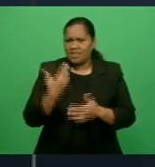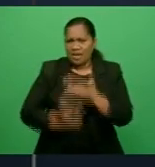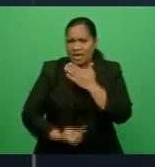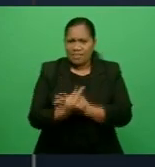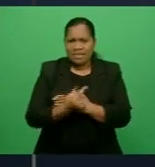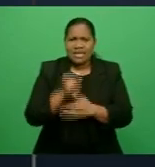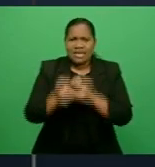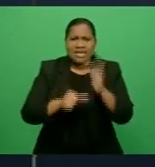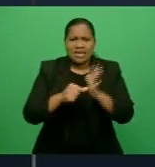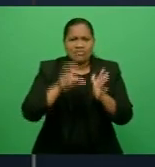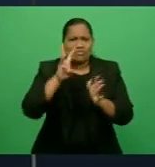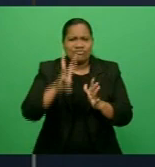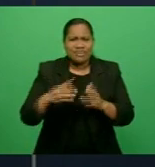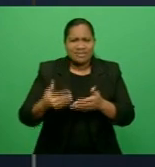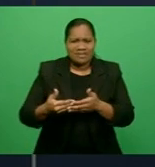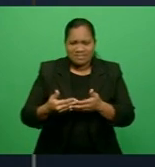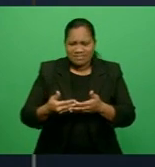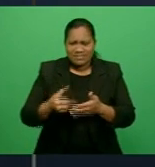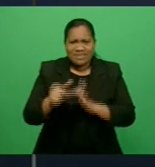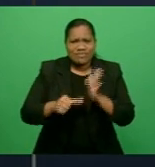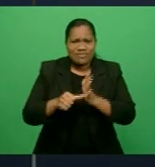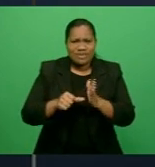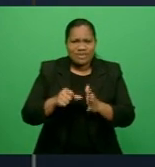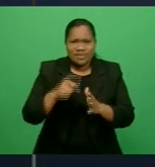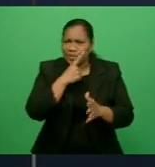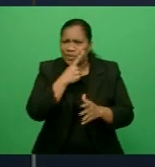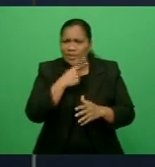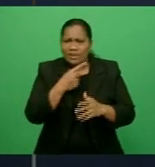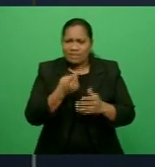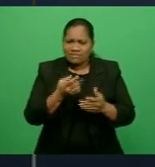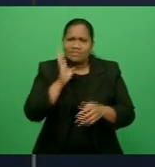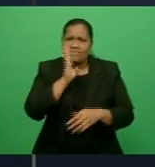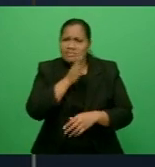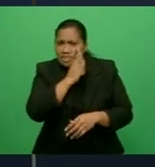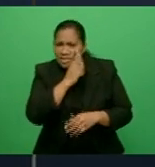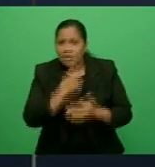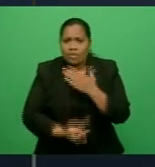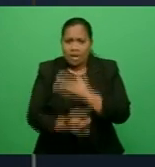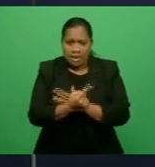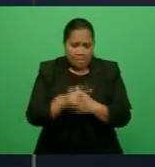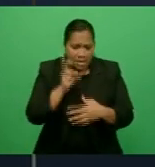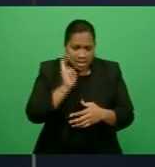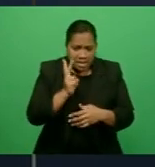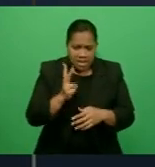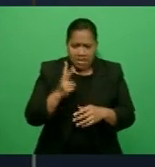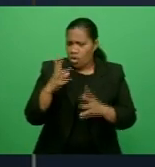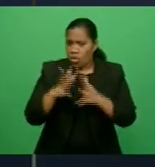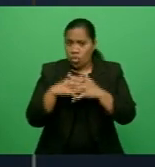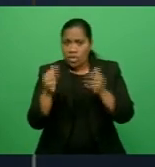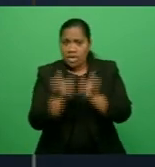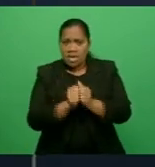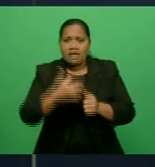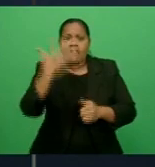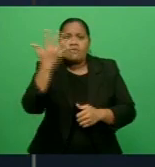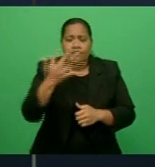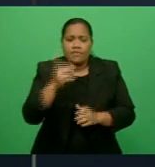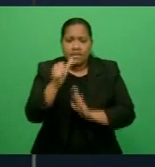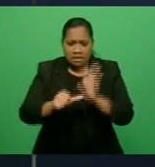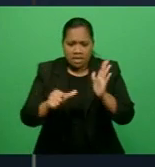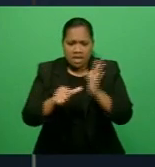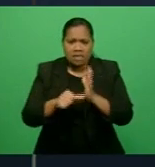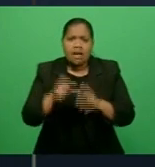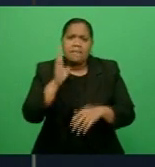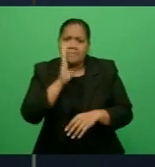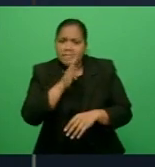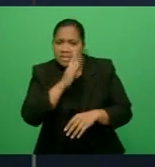Kalakana today to look into a report of a missing 15-year-old lodged to police over the weekend. However, he is safe and